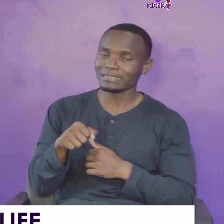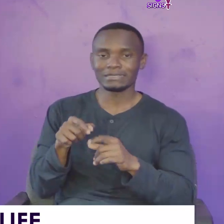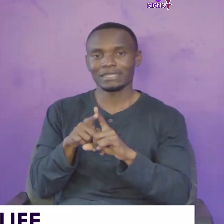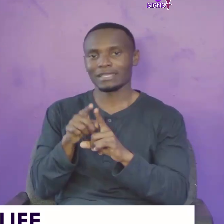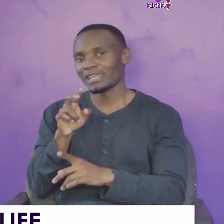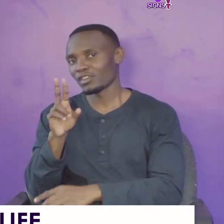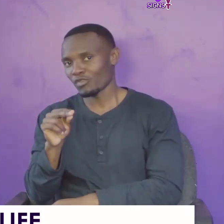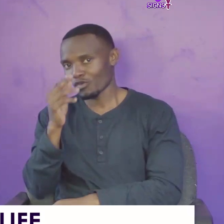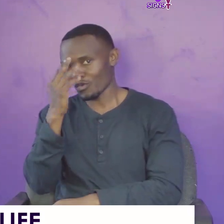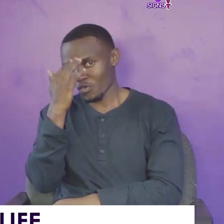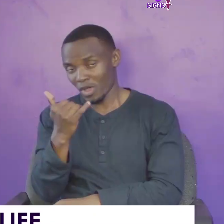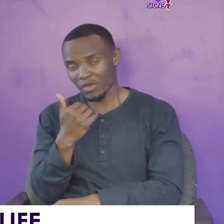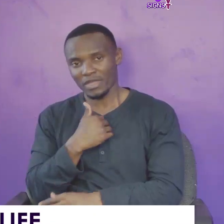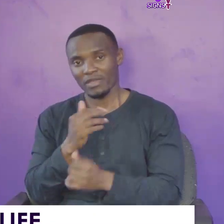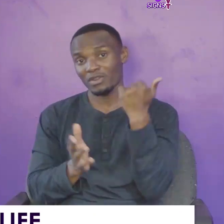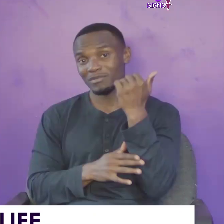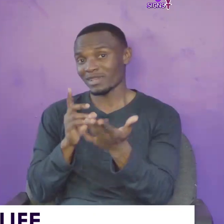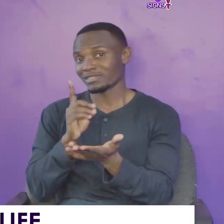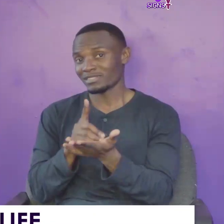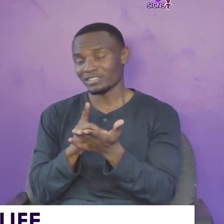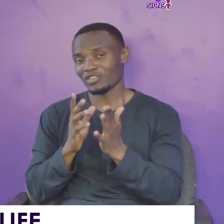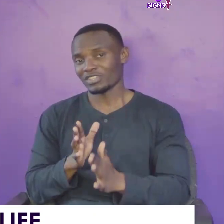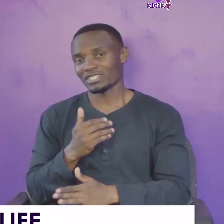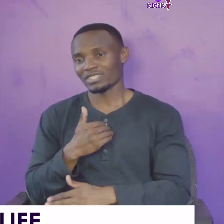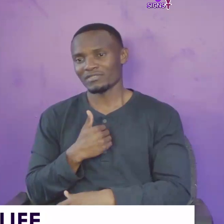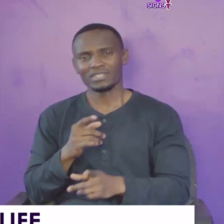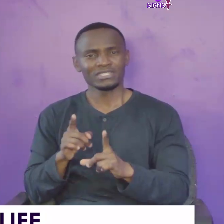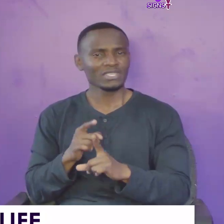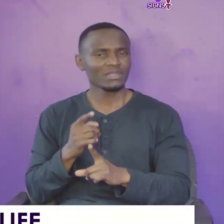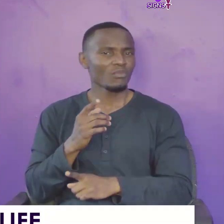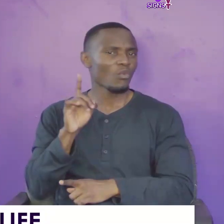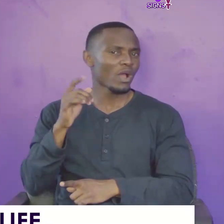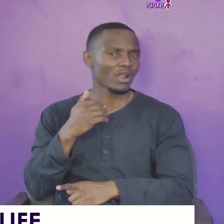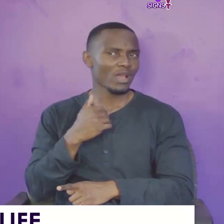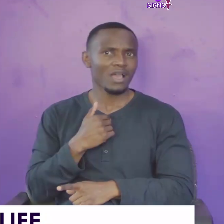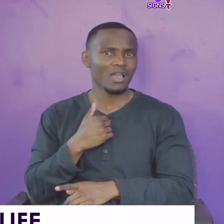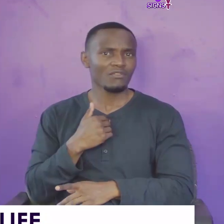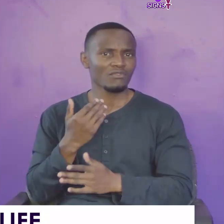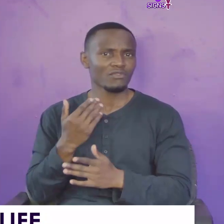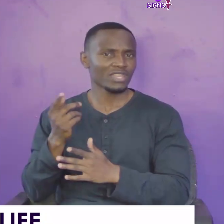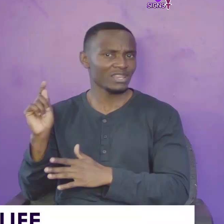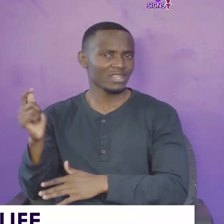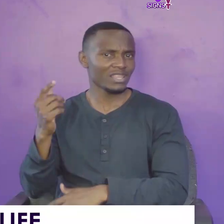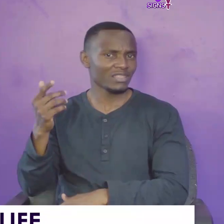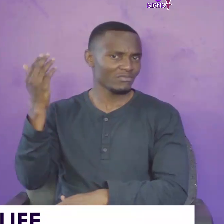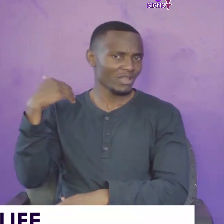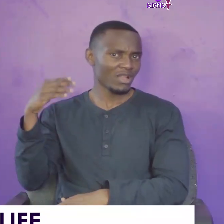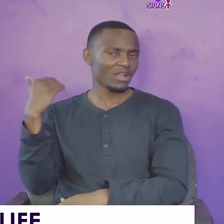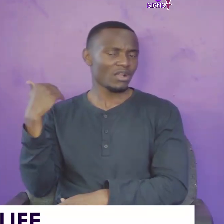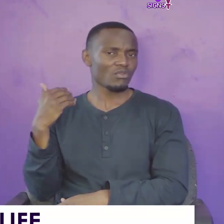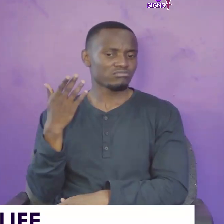unethical doctors. Okay. I believe we had one in Kenya. I don't like mentioning names, but we had one in Kenya some time back. That's just